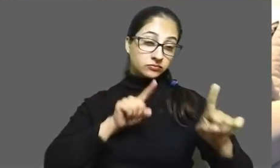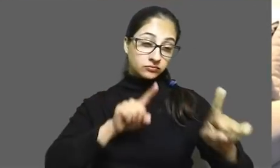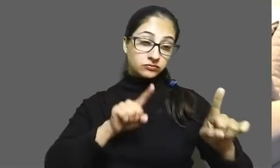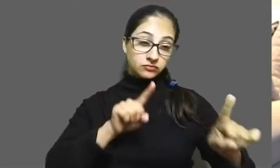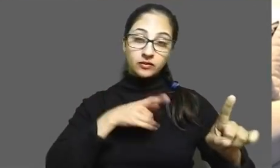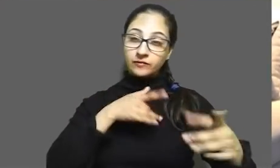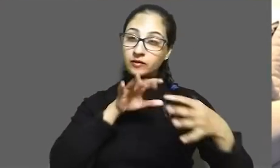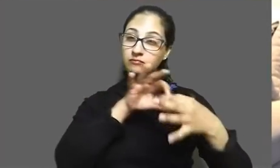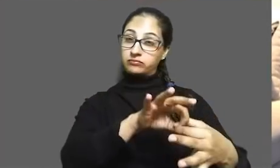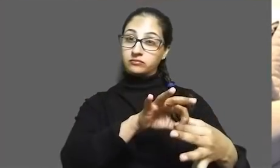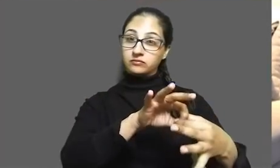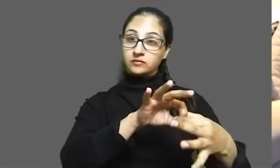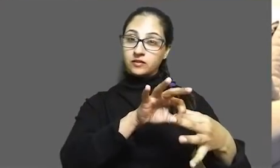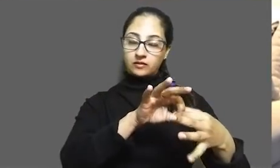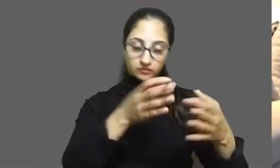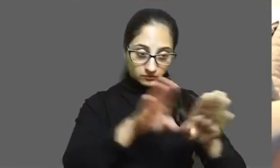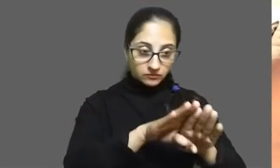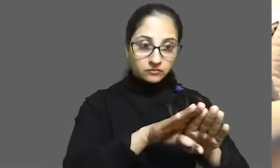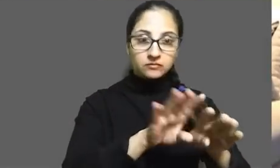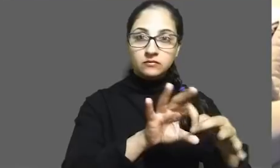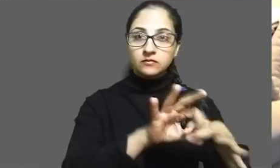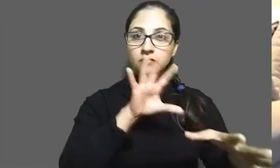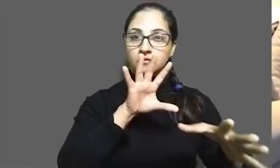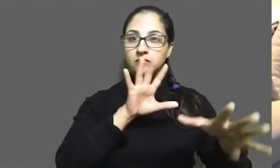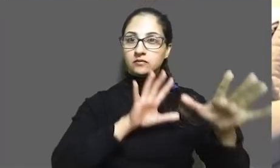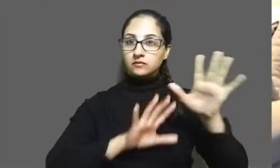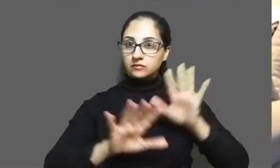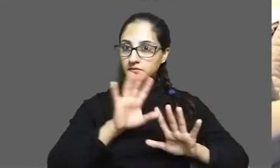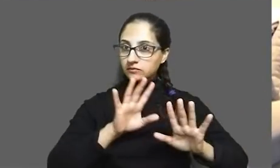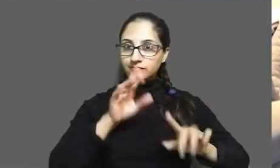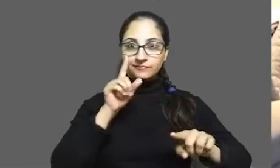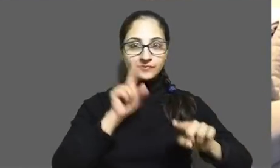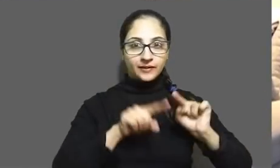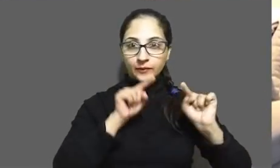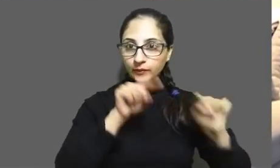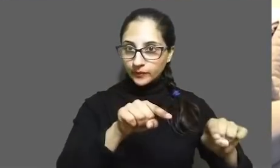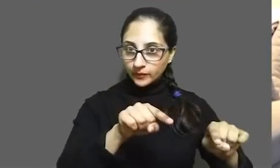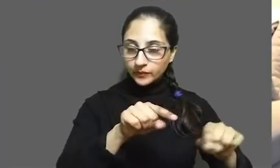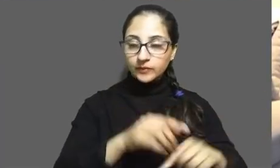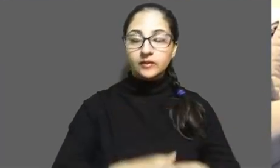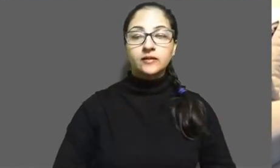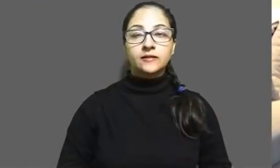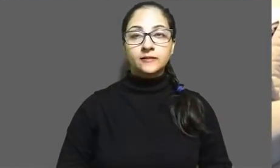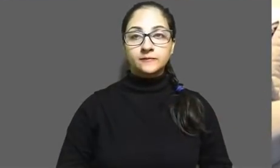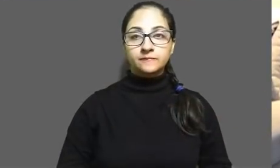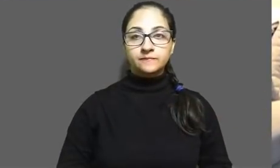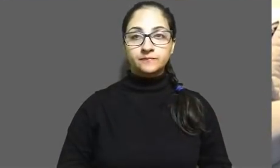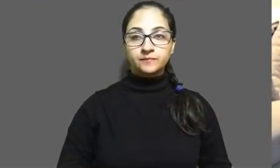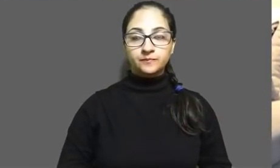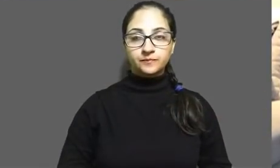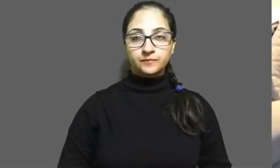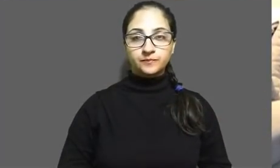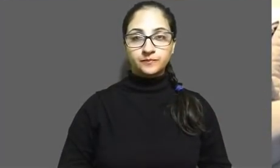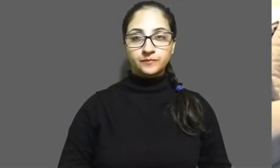Our jamatkhanas, around which our lives are centered, have not been accessible.